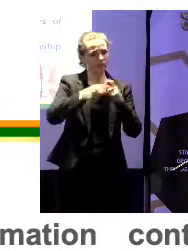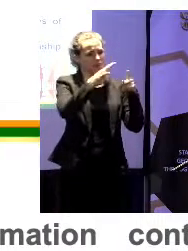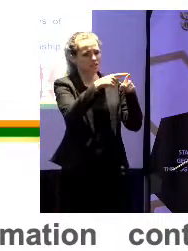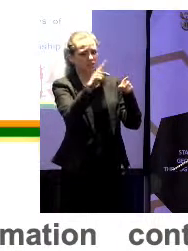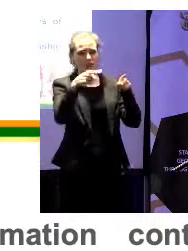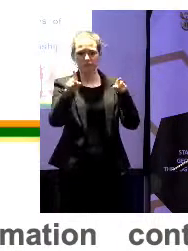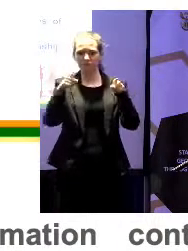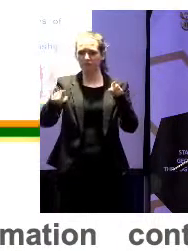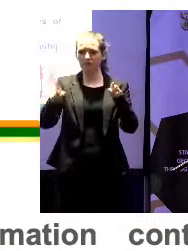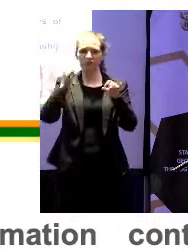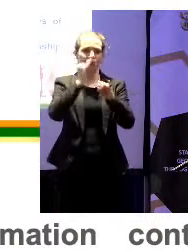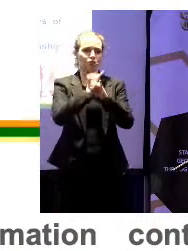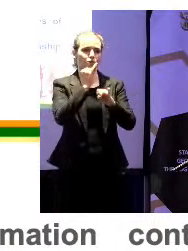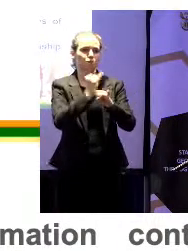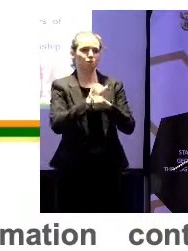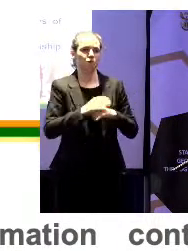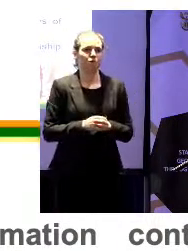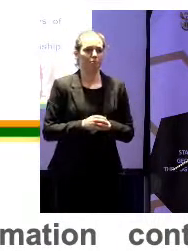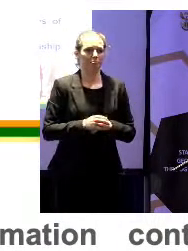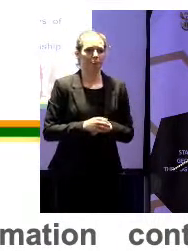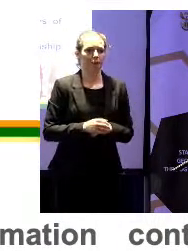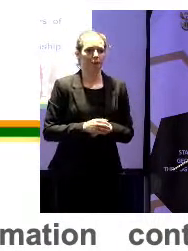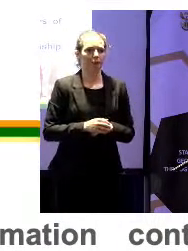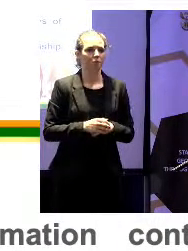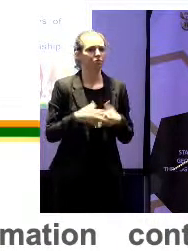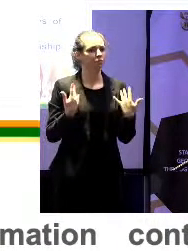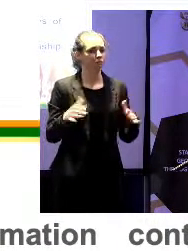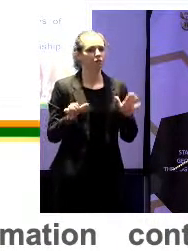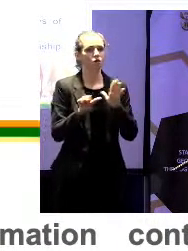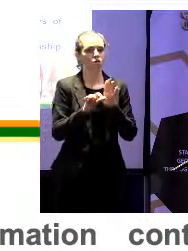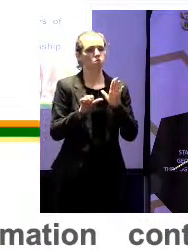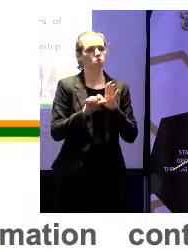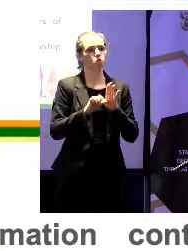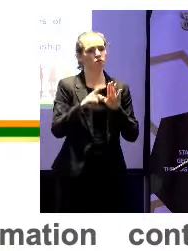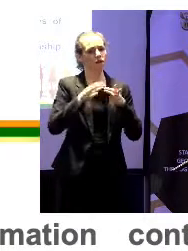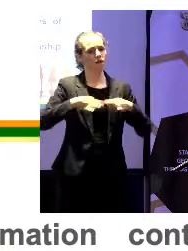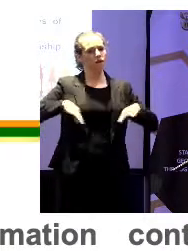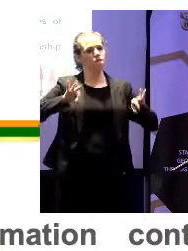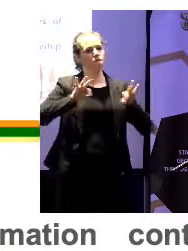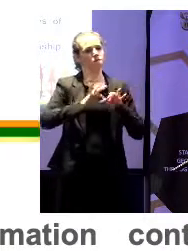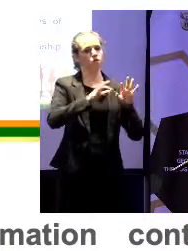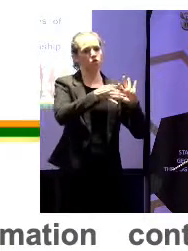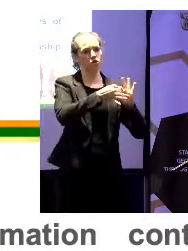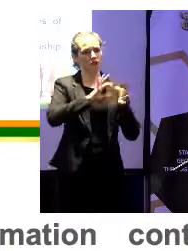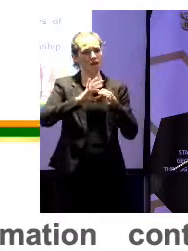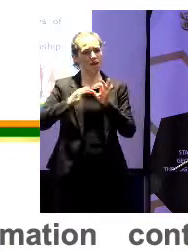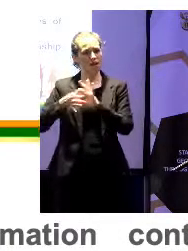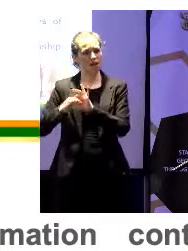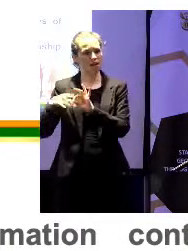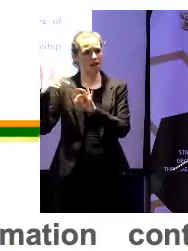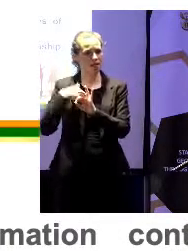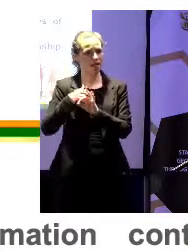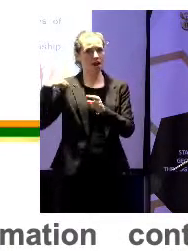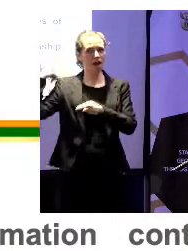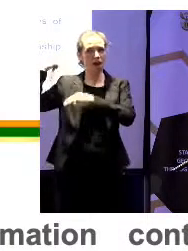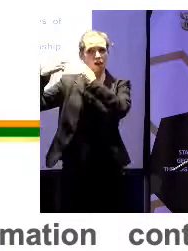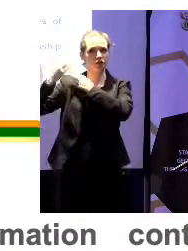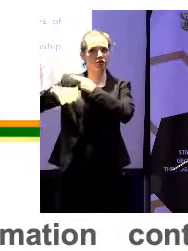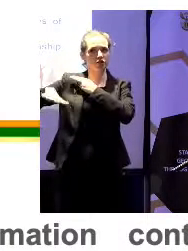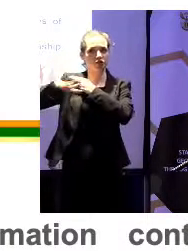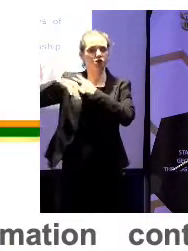play a great role in the value chain of us transforming our heritage landscape.